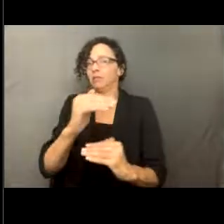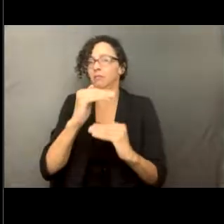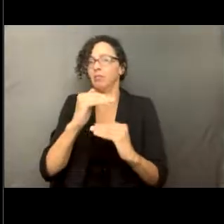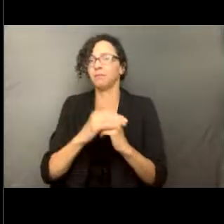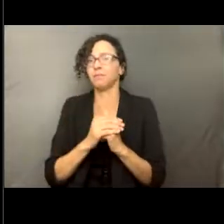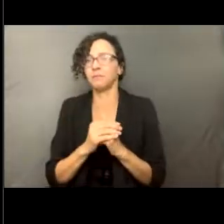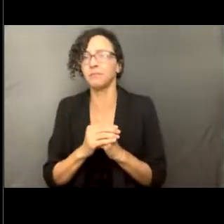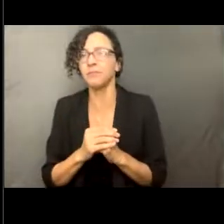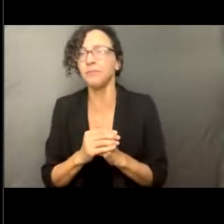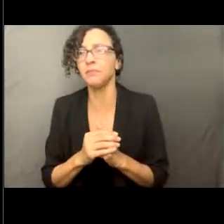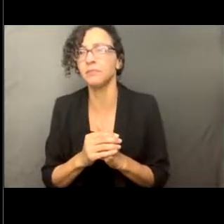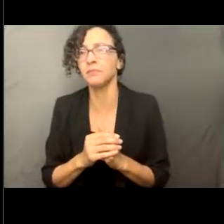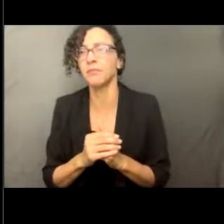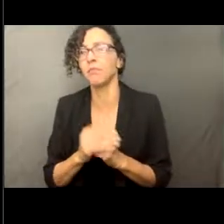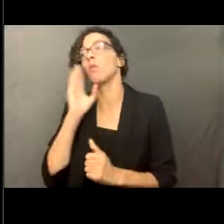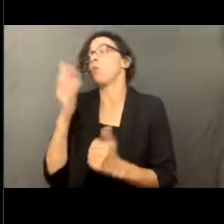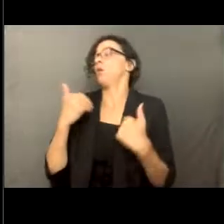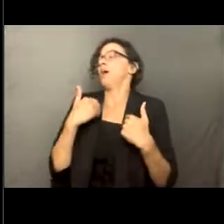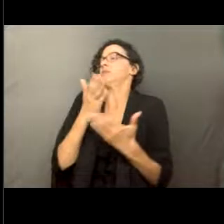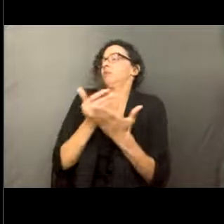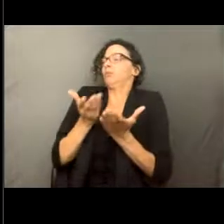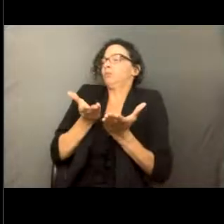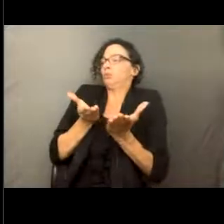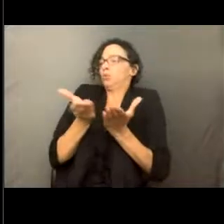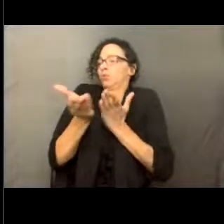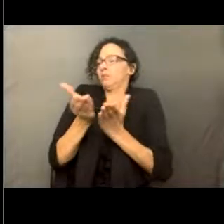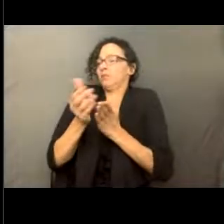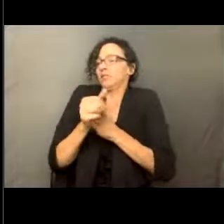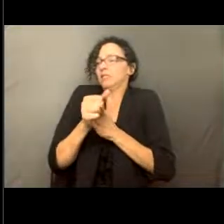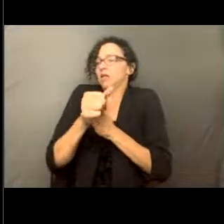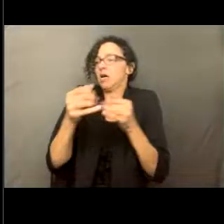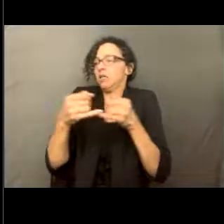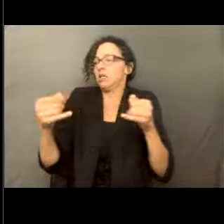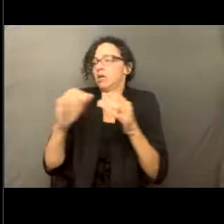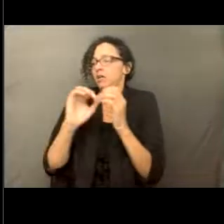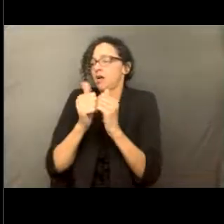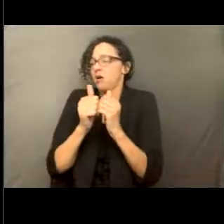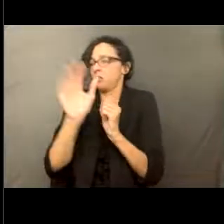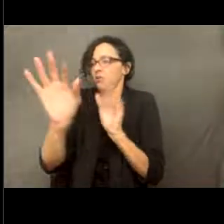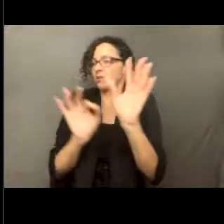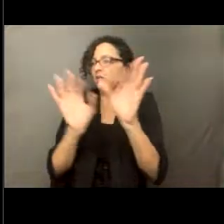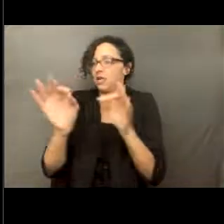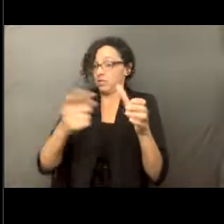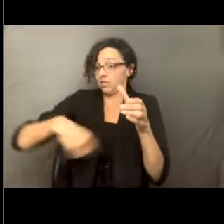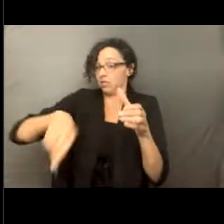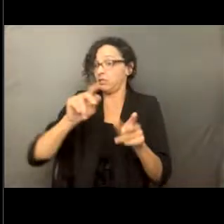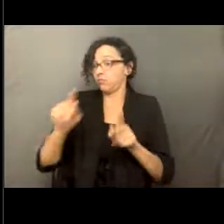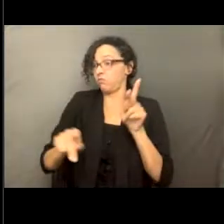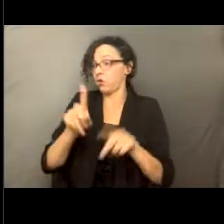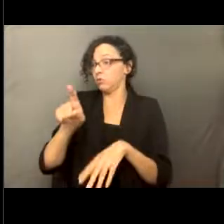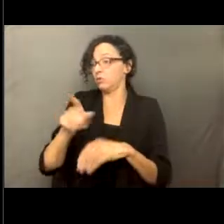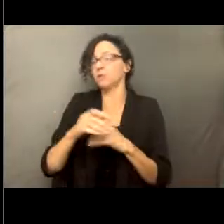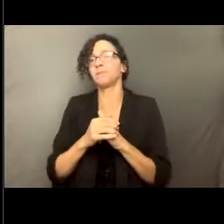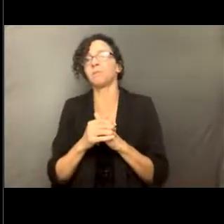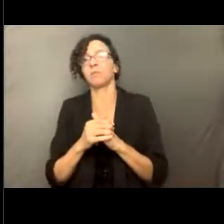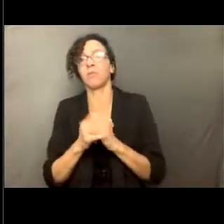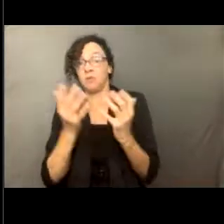service guidelines as to who or how you're going to select those folks. Tanisha, do you want to take this